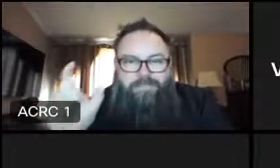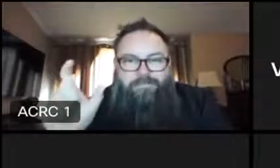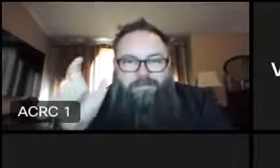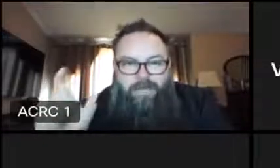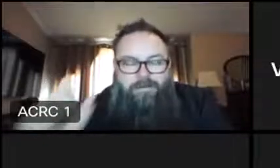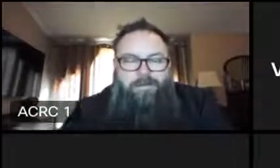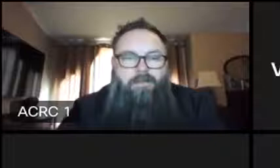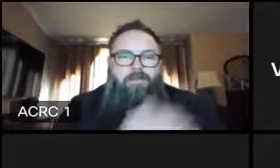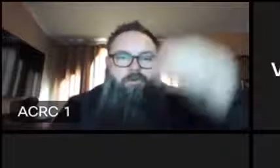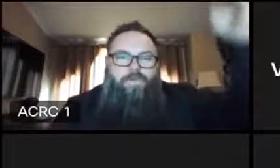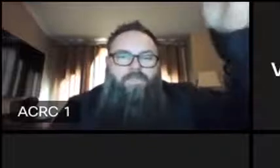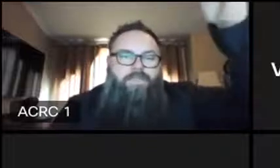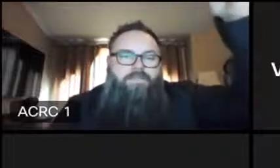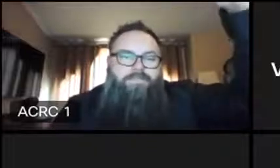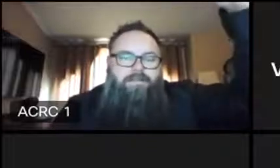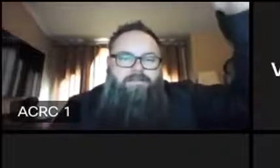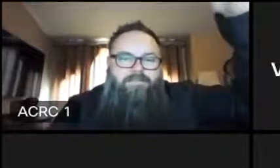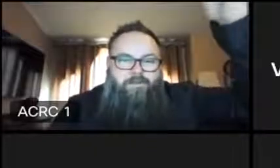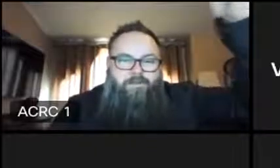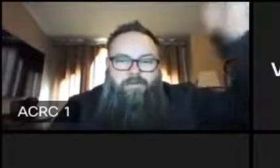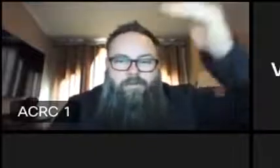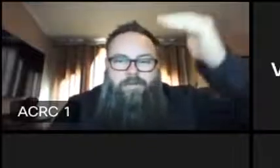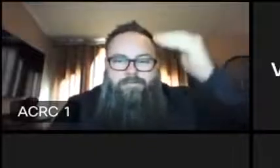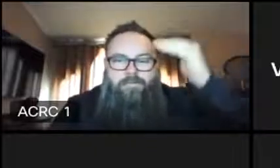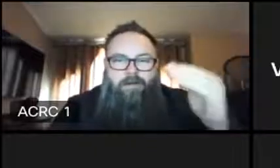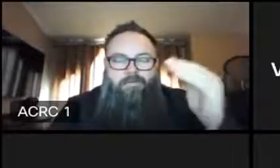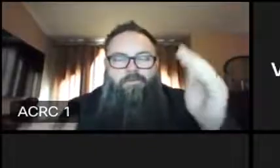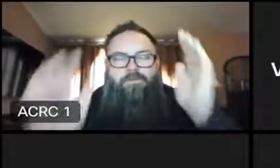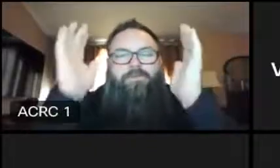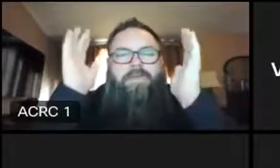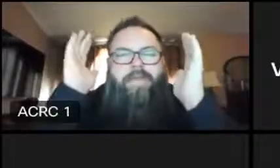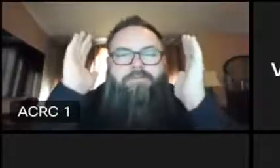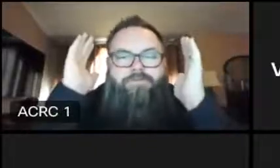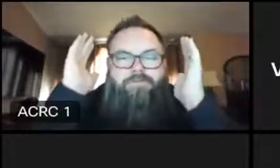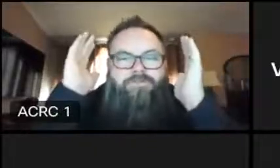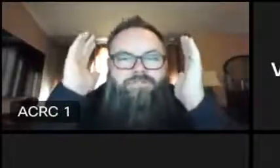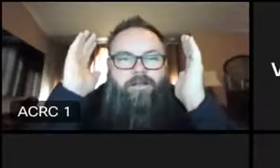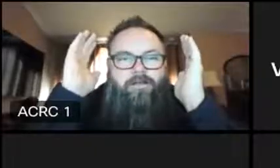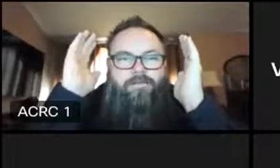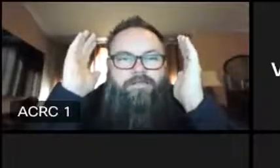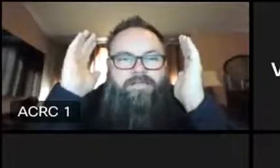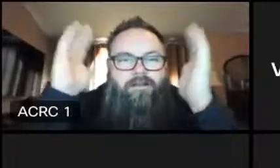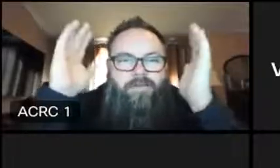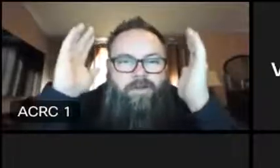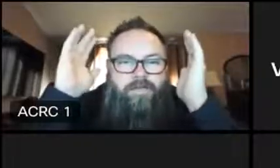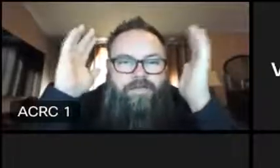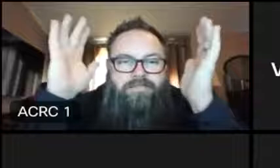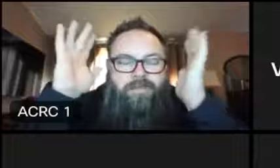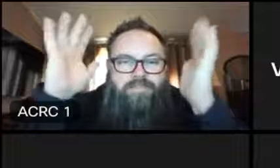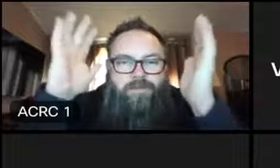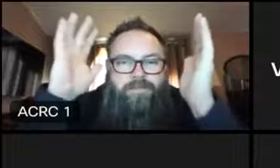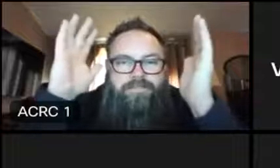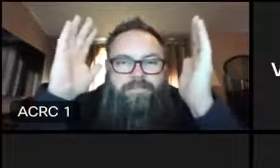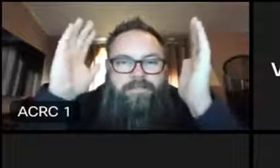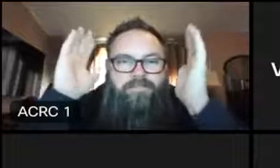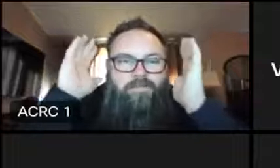and let them know that. With this survey that we're able to put out, we will be able to share the data with our case